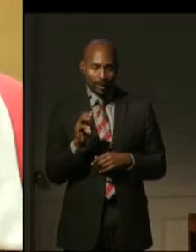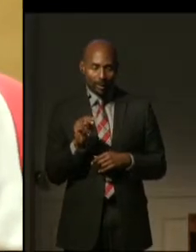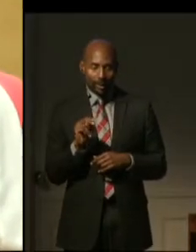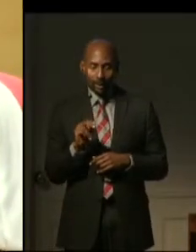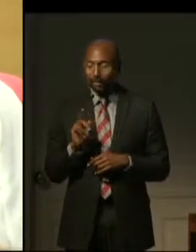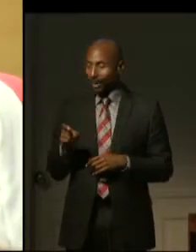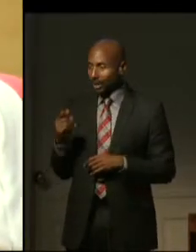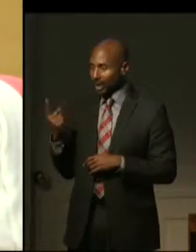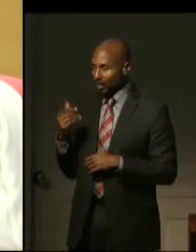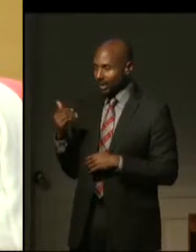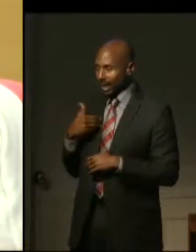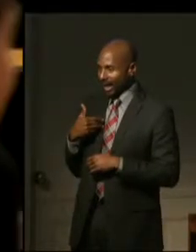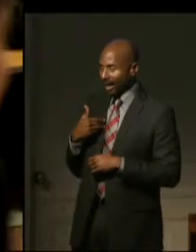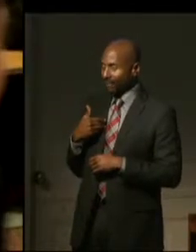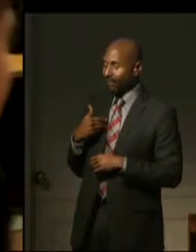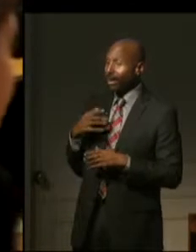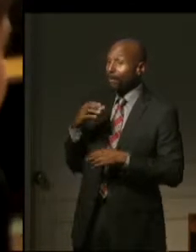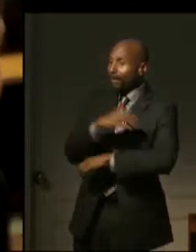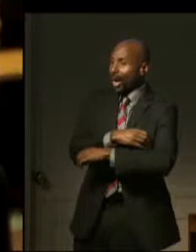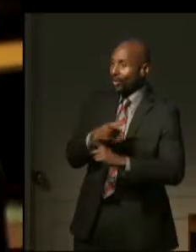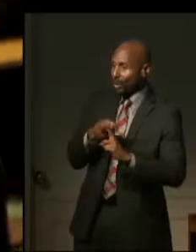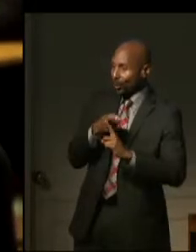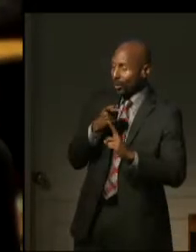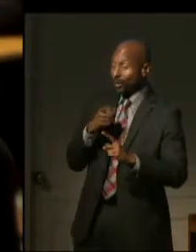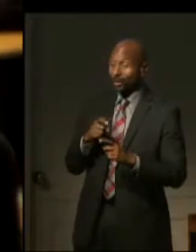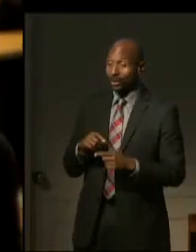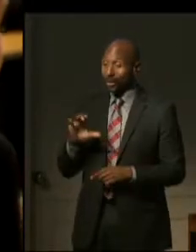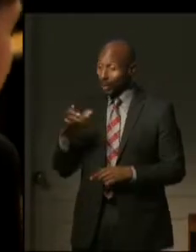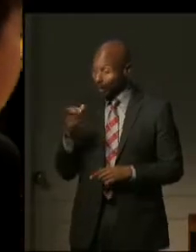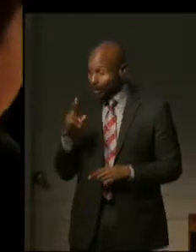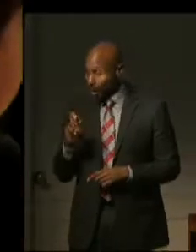of power. Charlie?